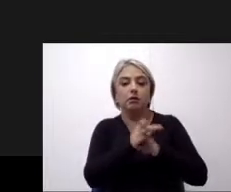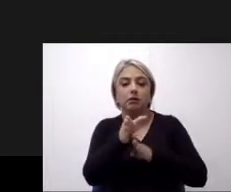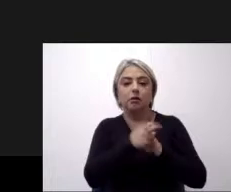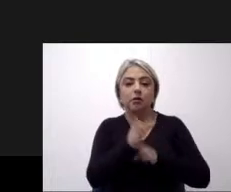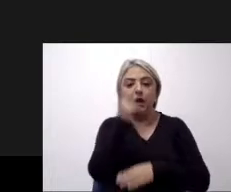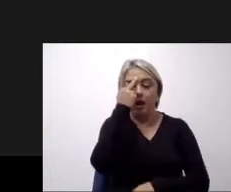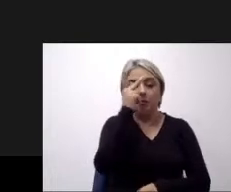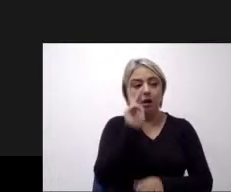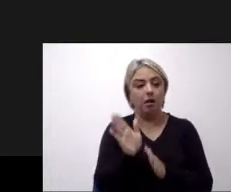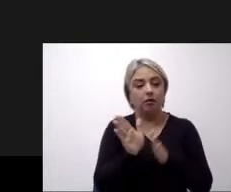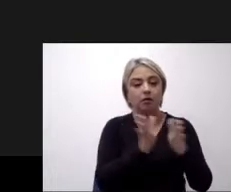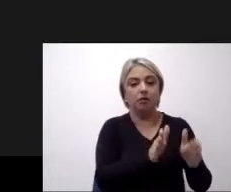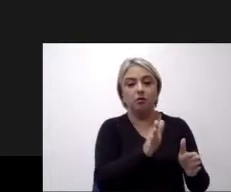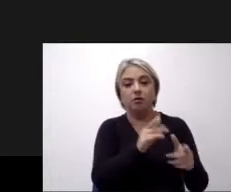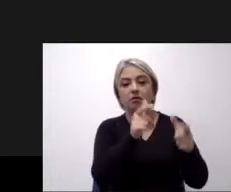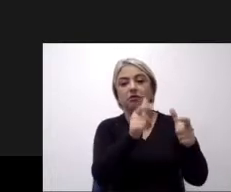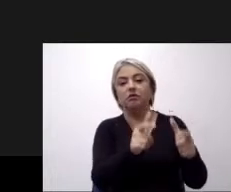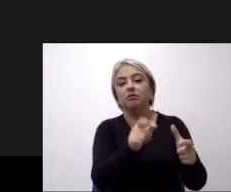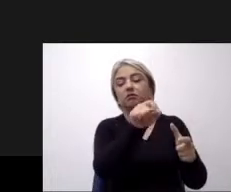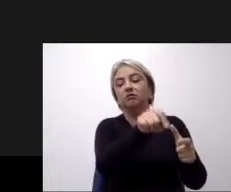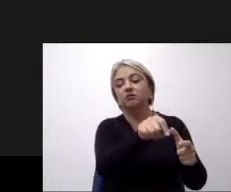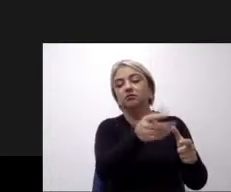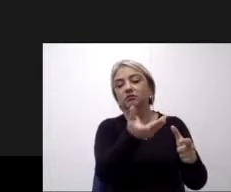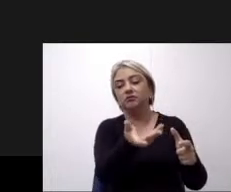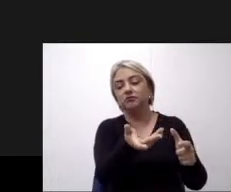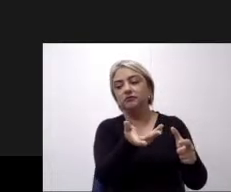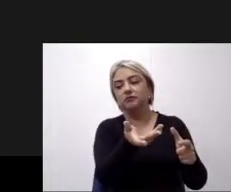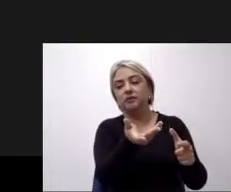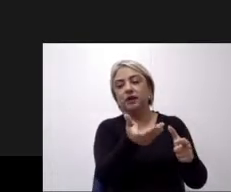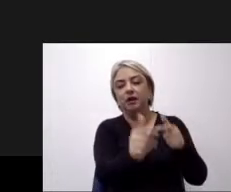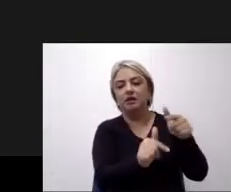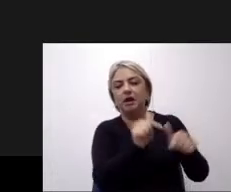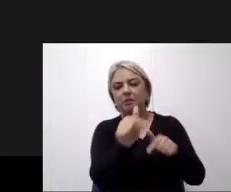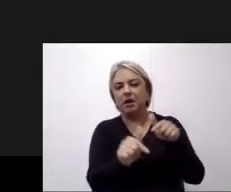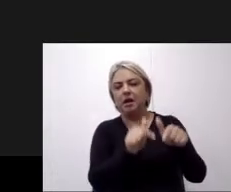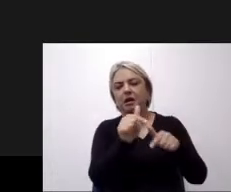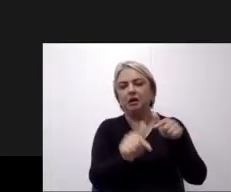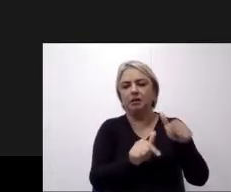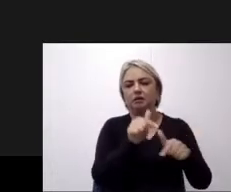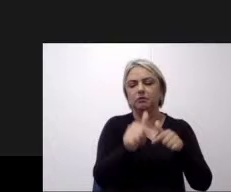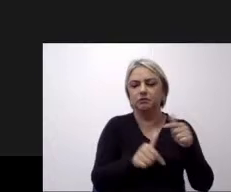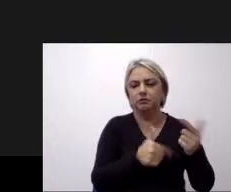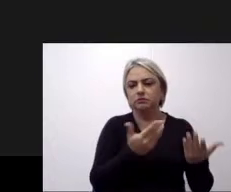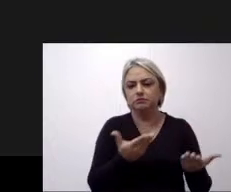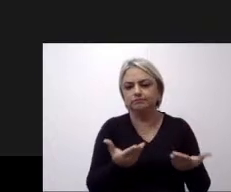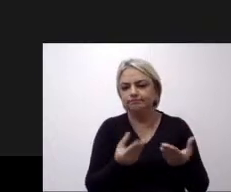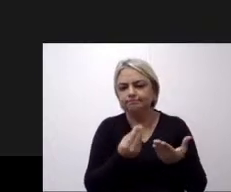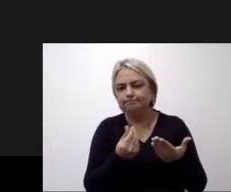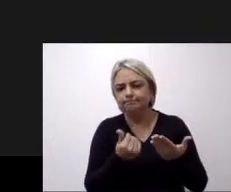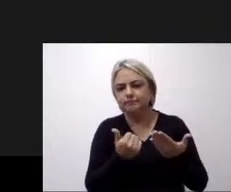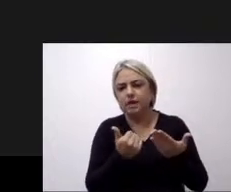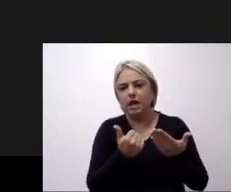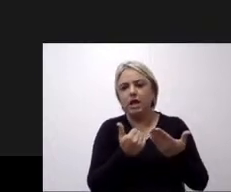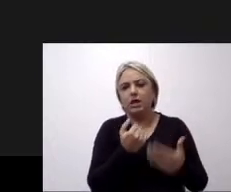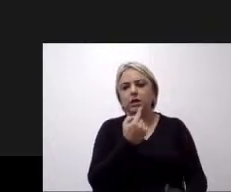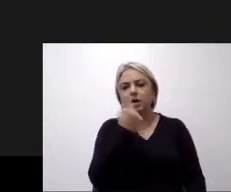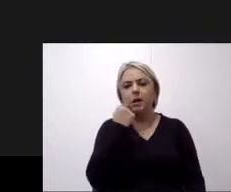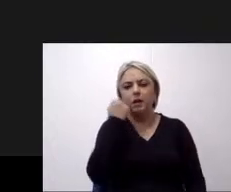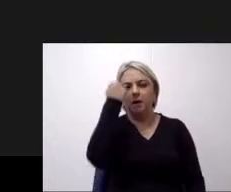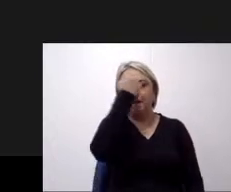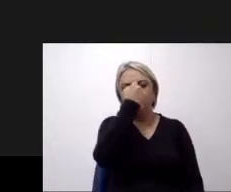and low-paid jobs are numerous. Young mothers have often no access to a professional help